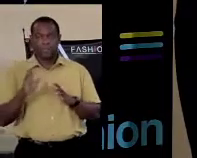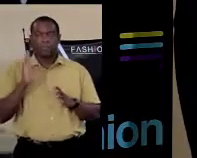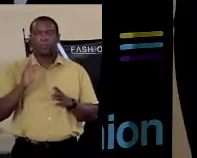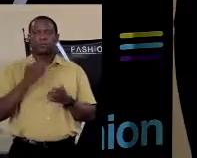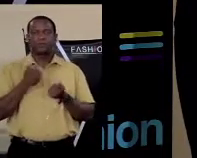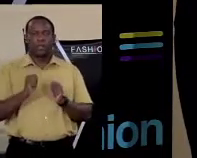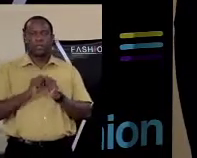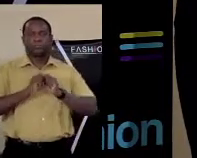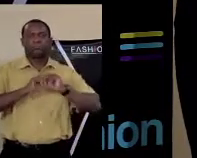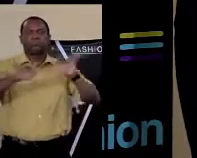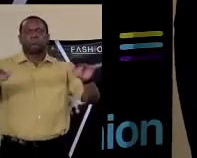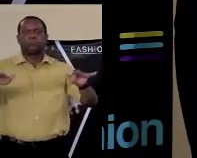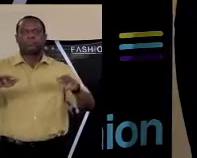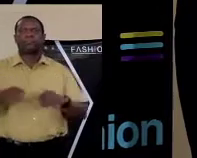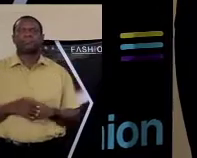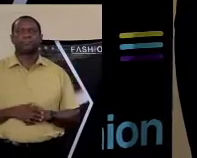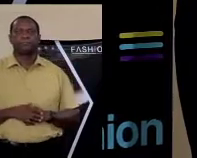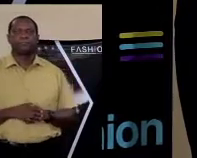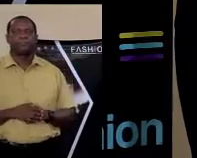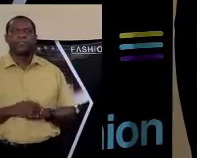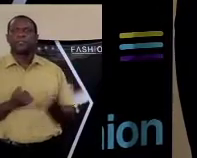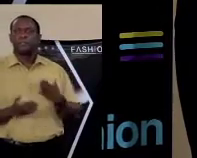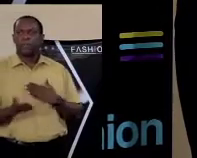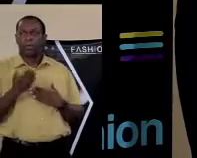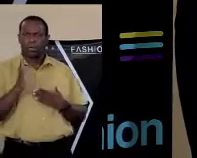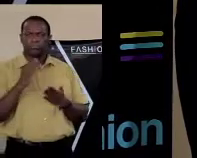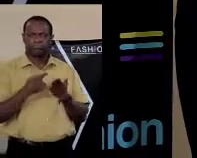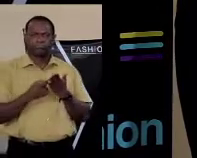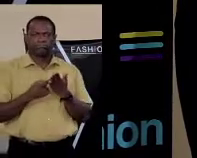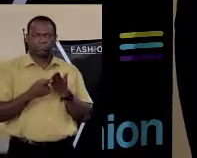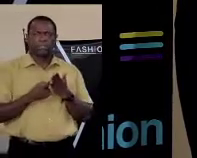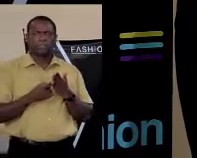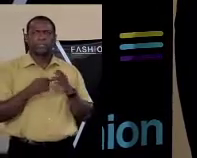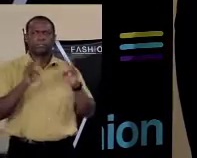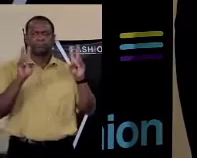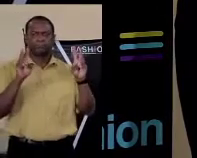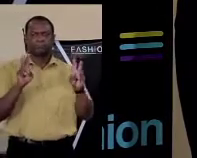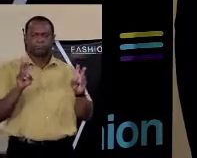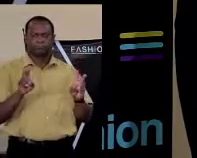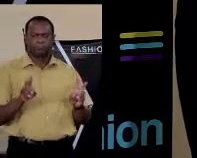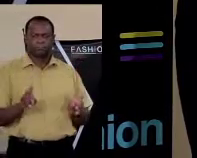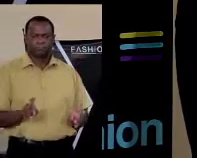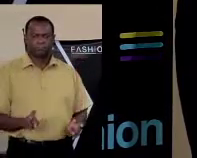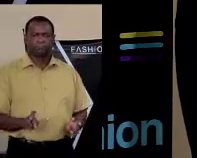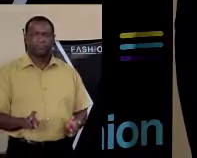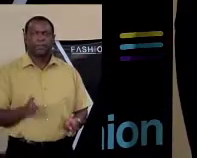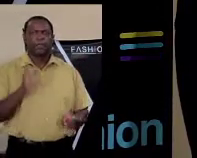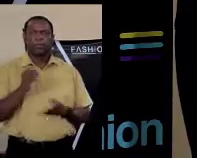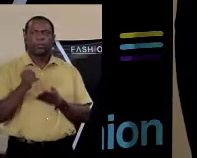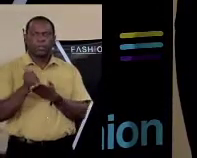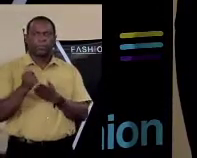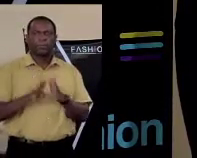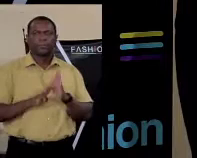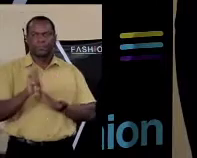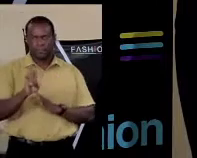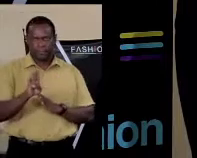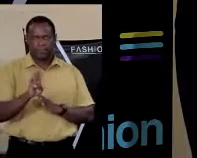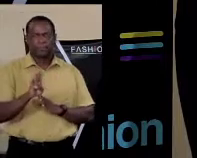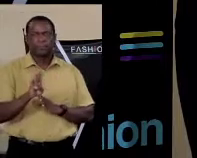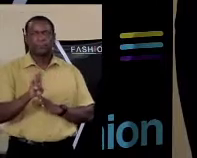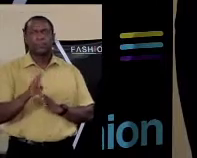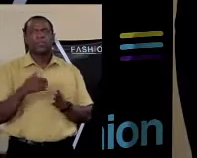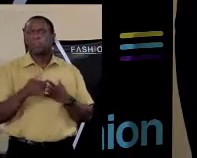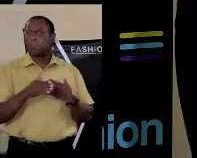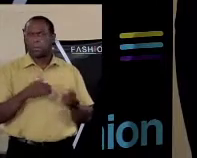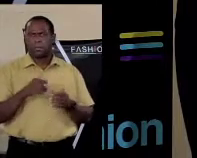morning, we're going to go through a couple of topics that will assist you in your development, regardless